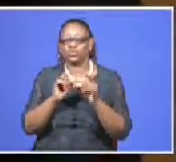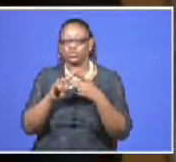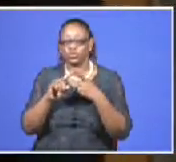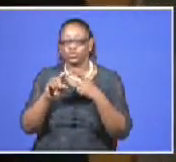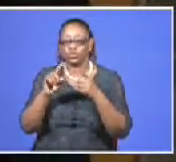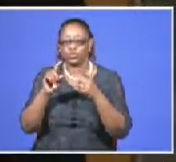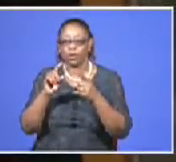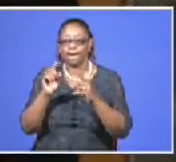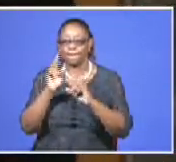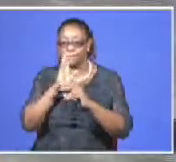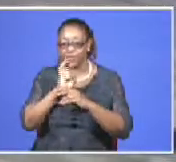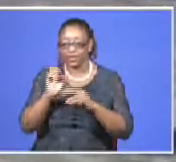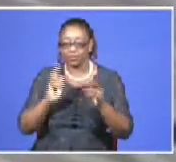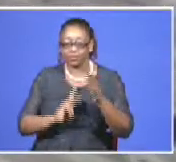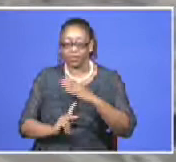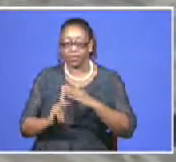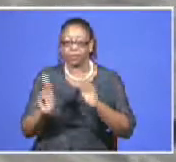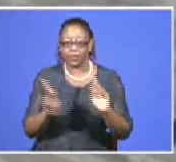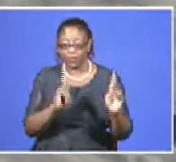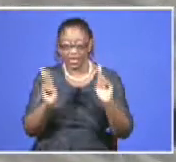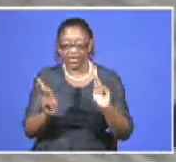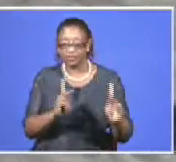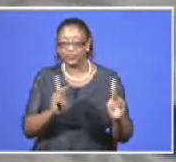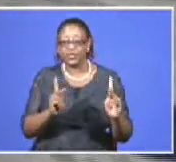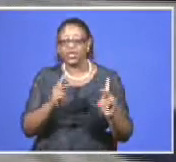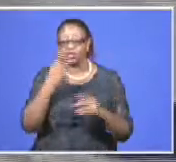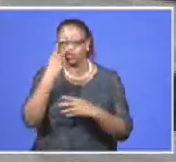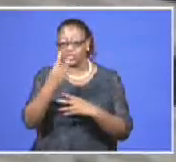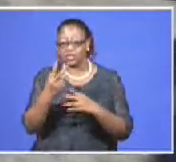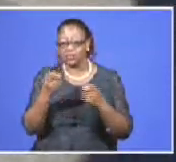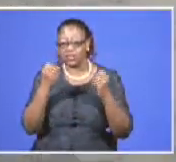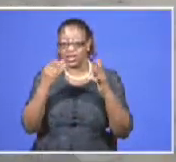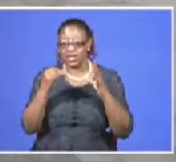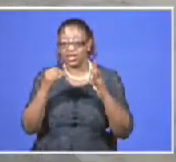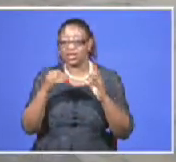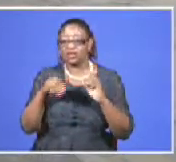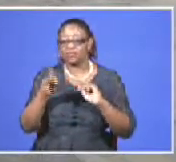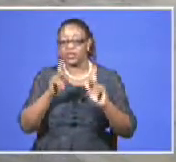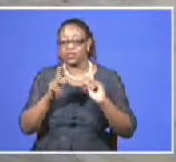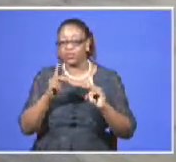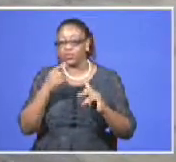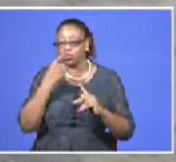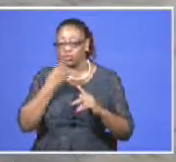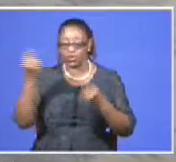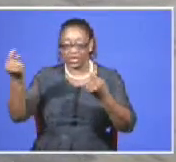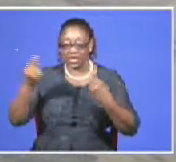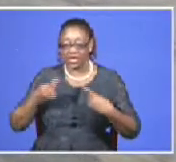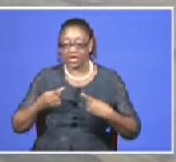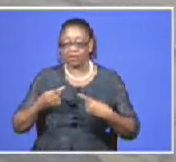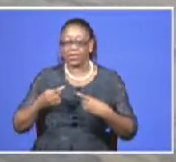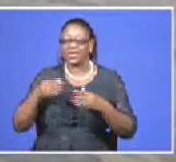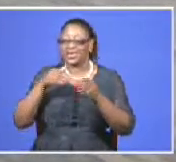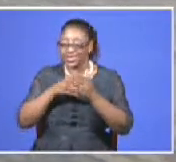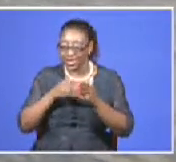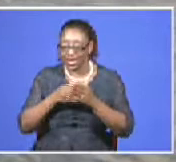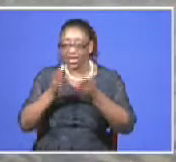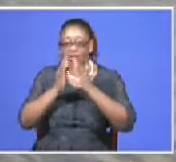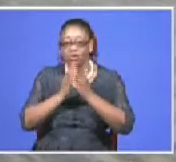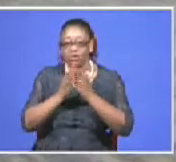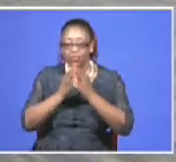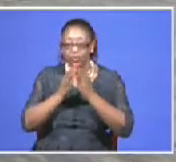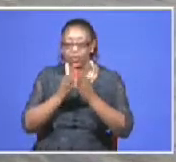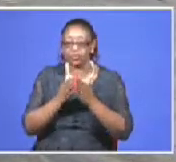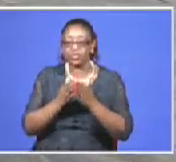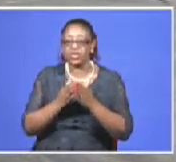apprehended near Inagua on Friday remain on that island this Sunday. They are expected to be arraigned there this week and transported